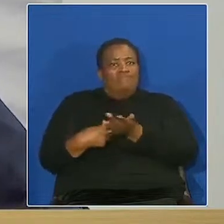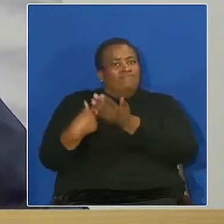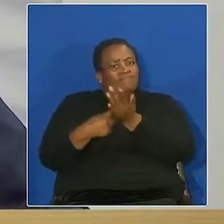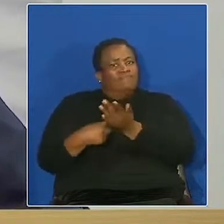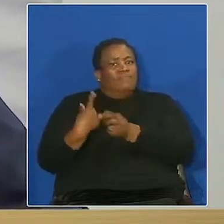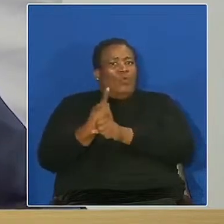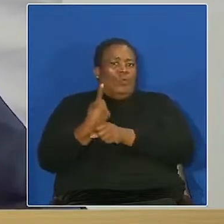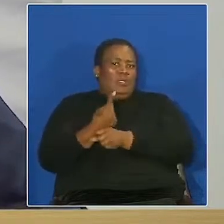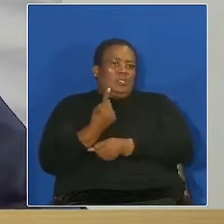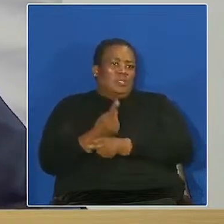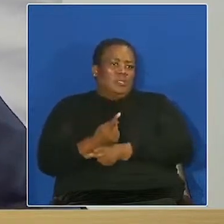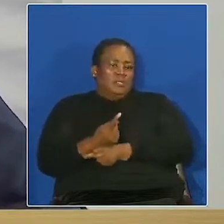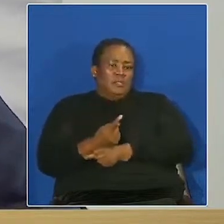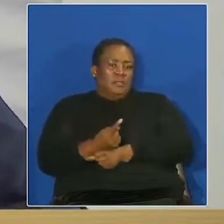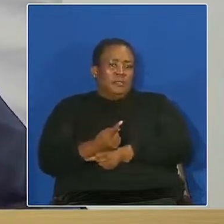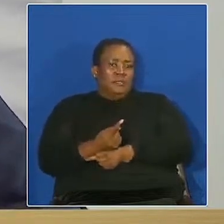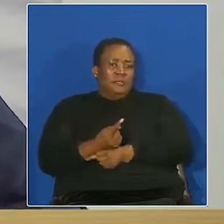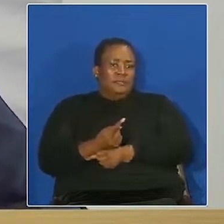of